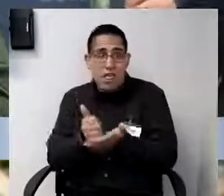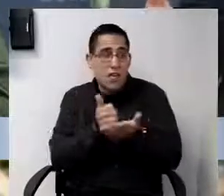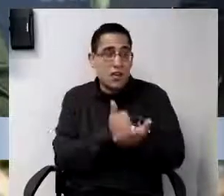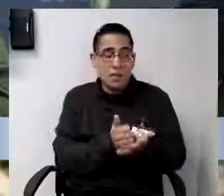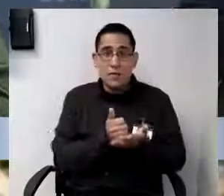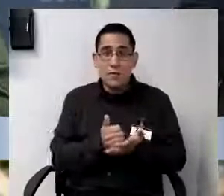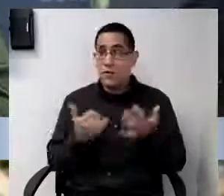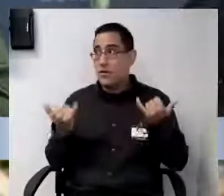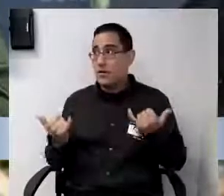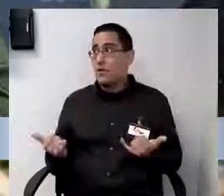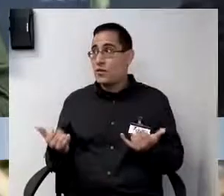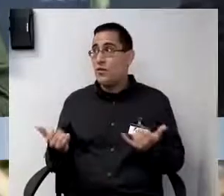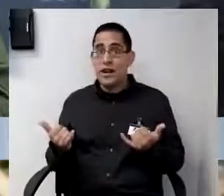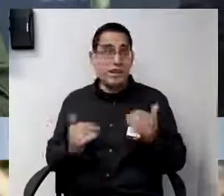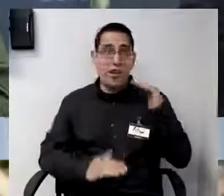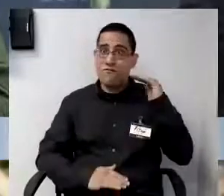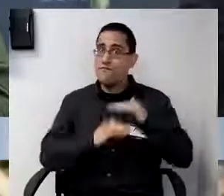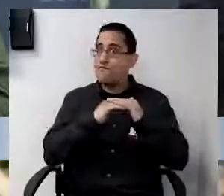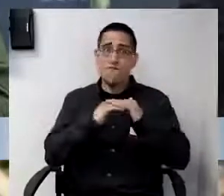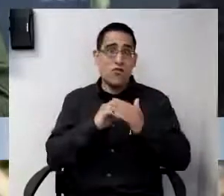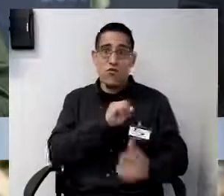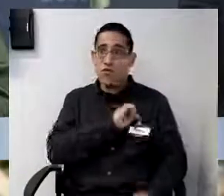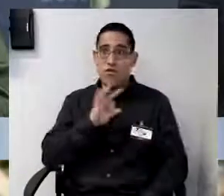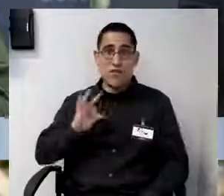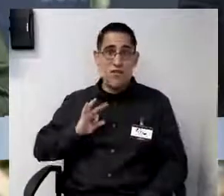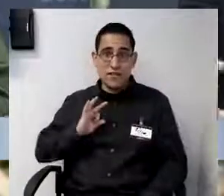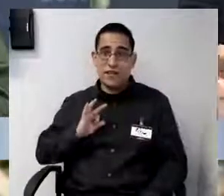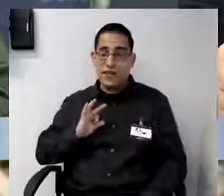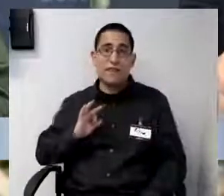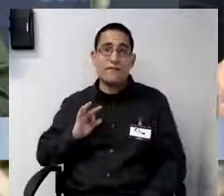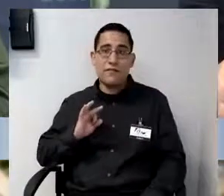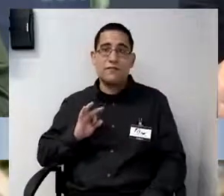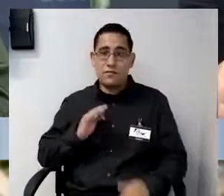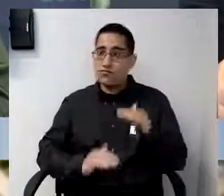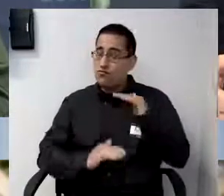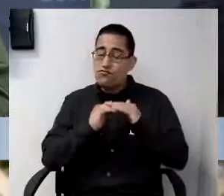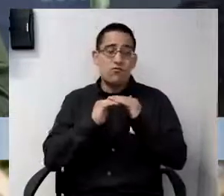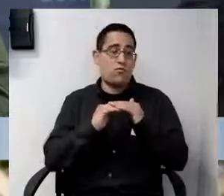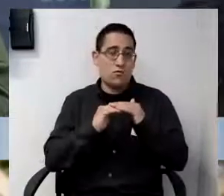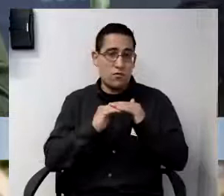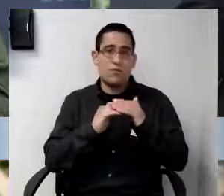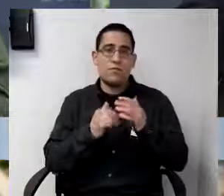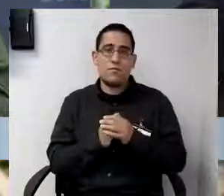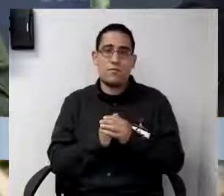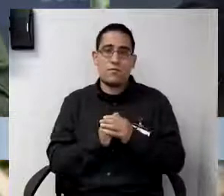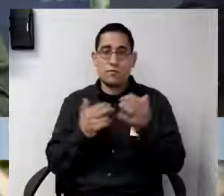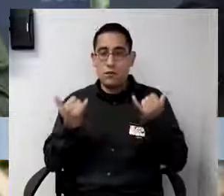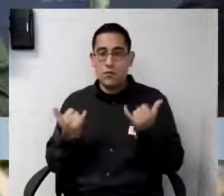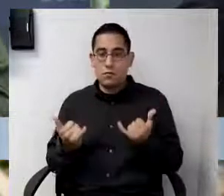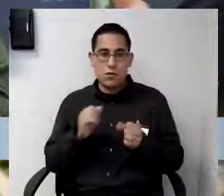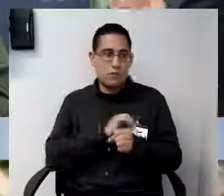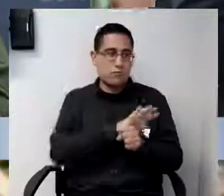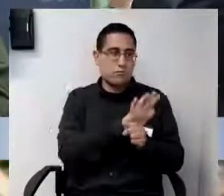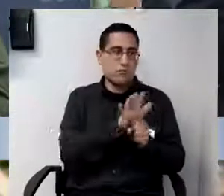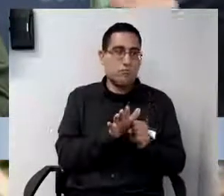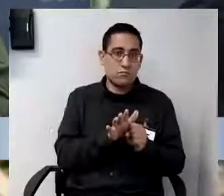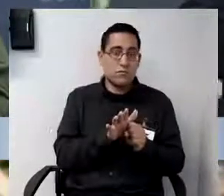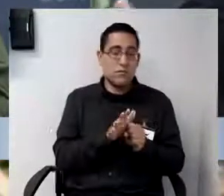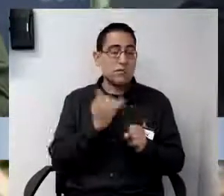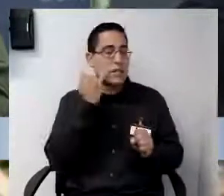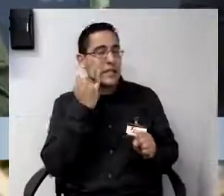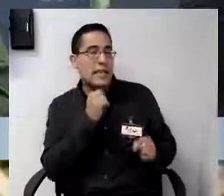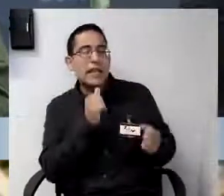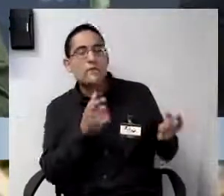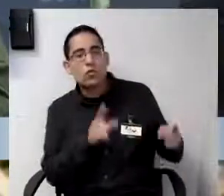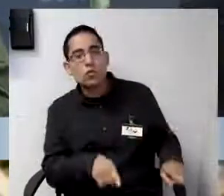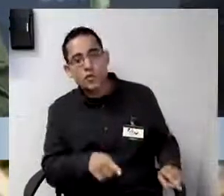are essentially at full staffing now. If we didn't have this pandemic, and the meeting